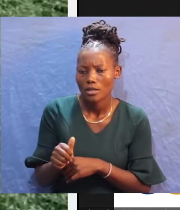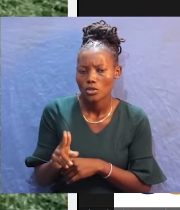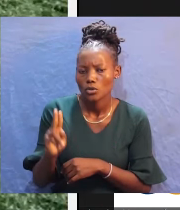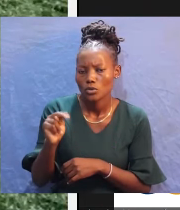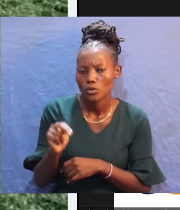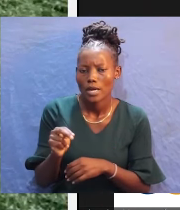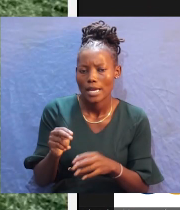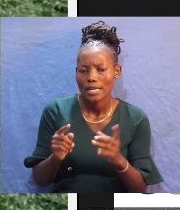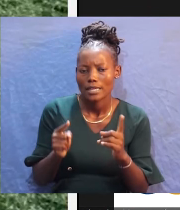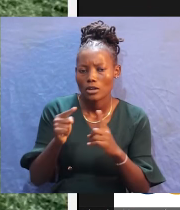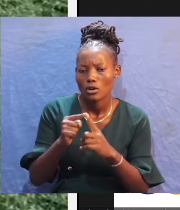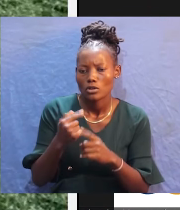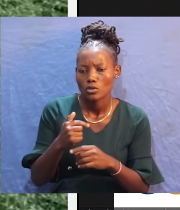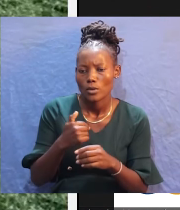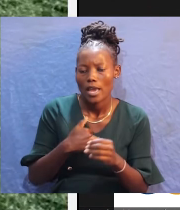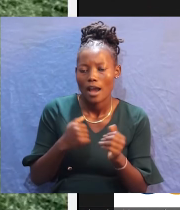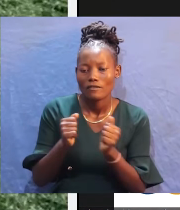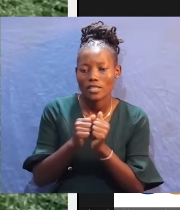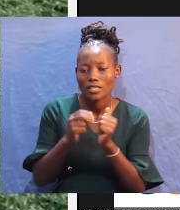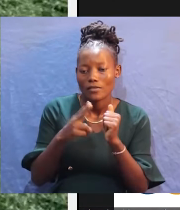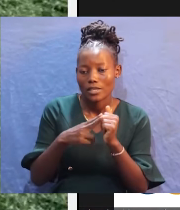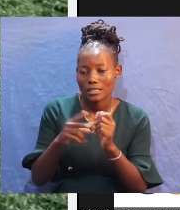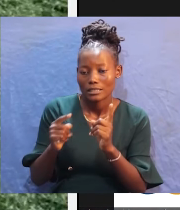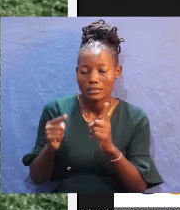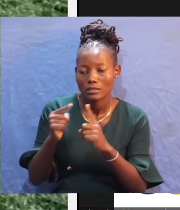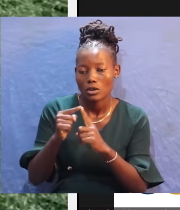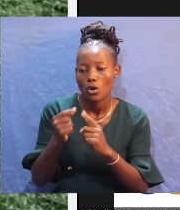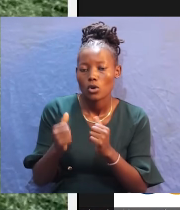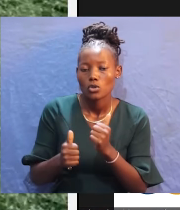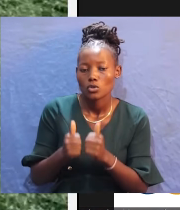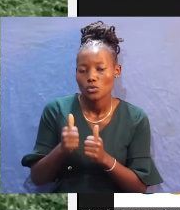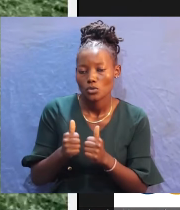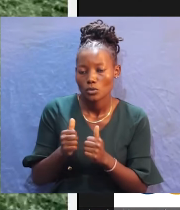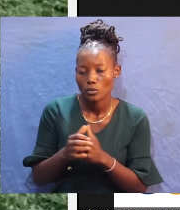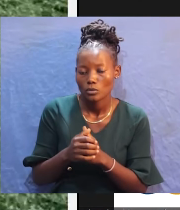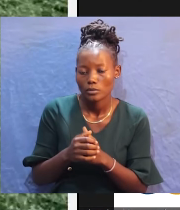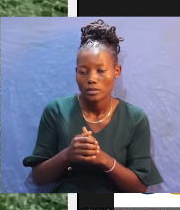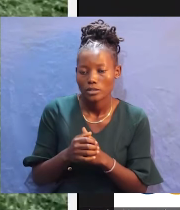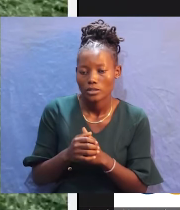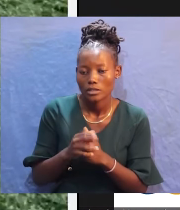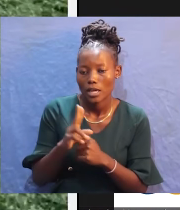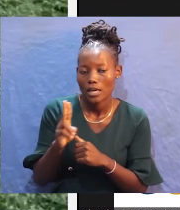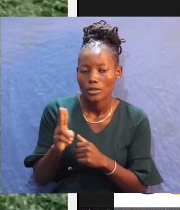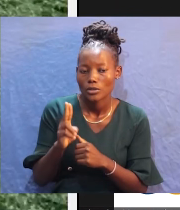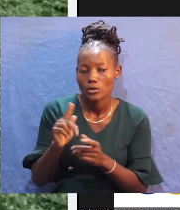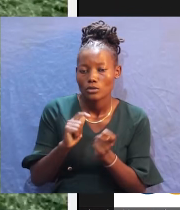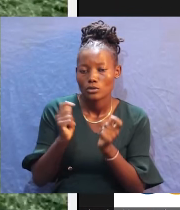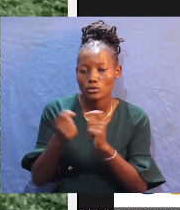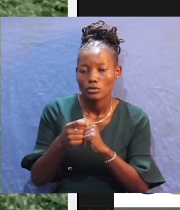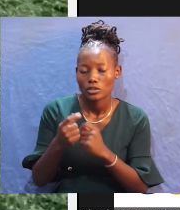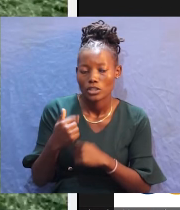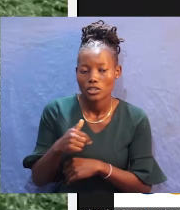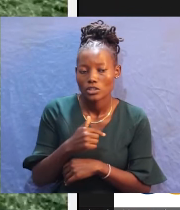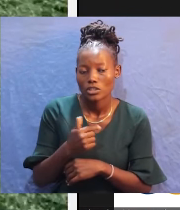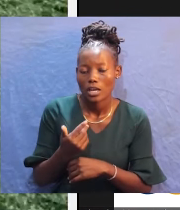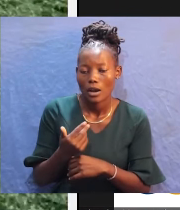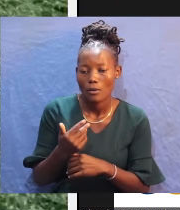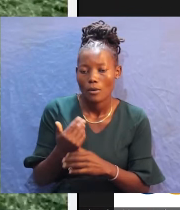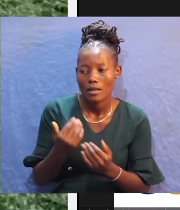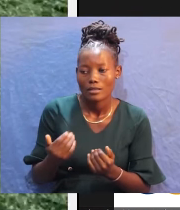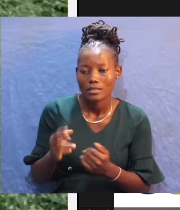that is also important. What I would call for us, what I have been using and how I tell and how I explain what sport for development is